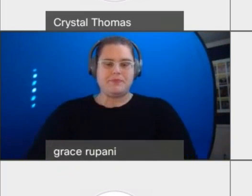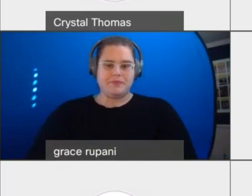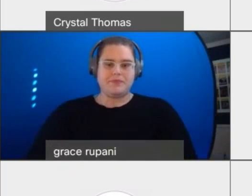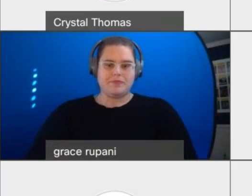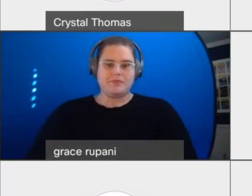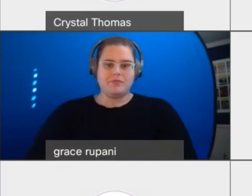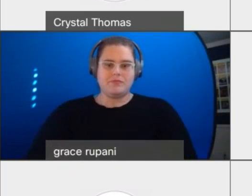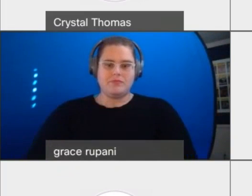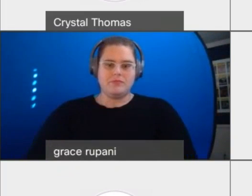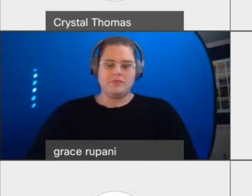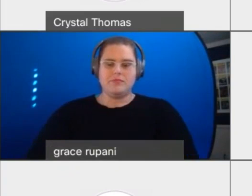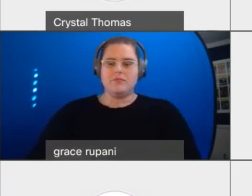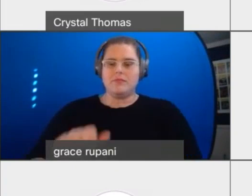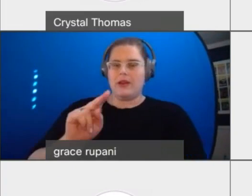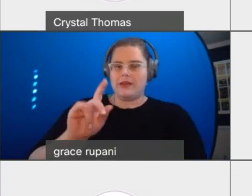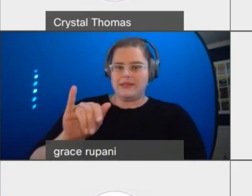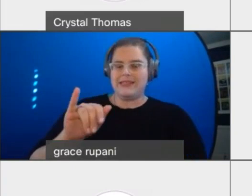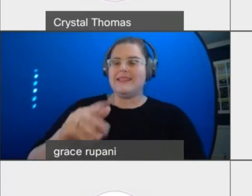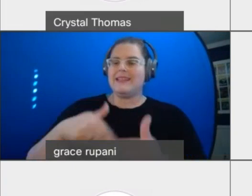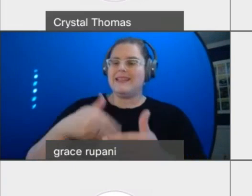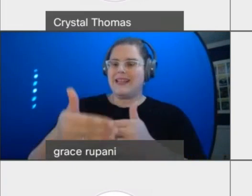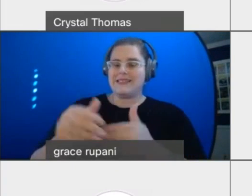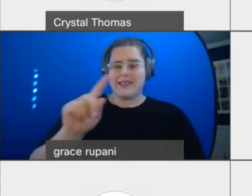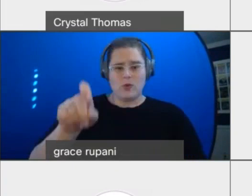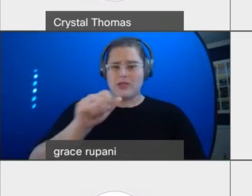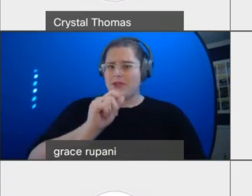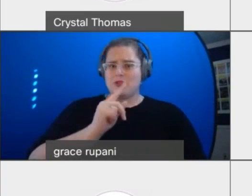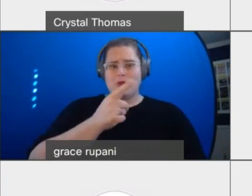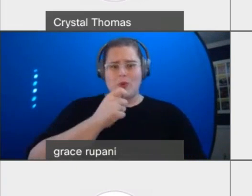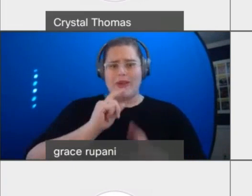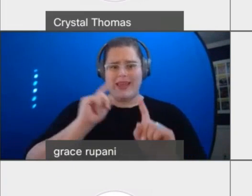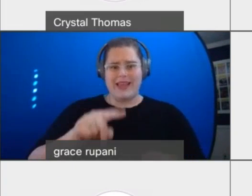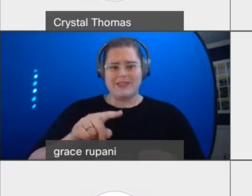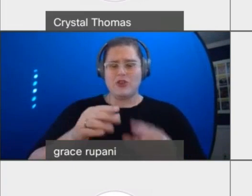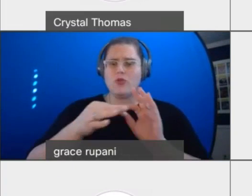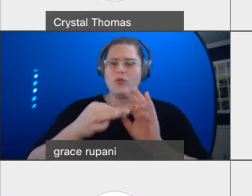Next, there's a question, and I'm not sure who can answer it, regarding CRISP.